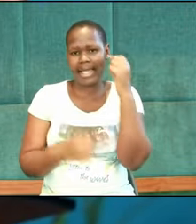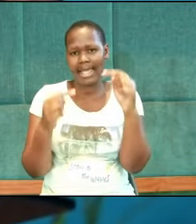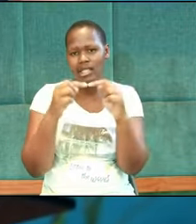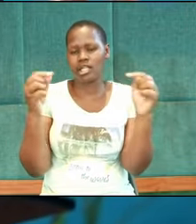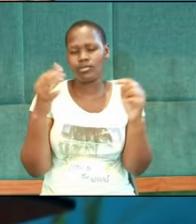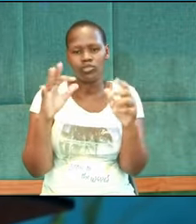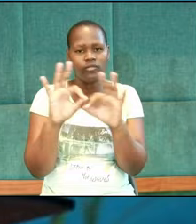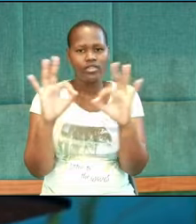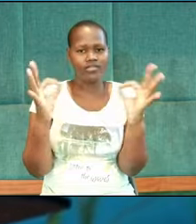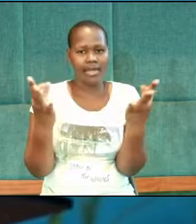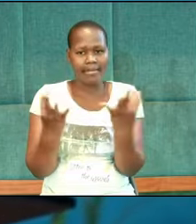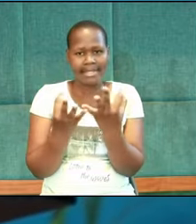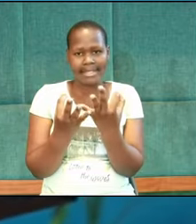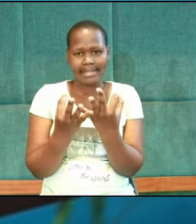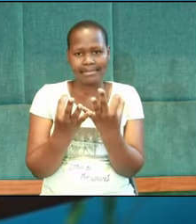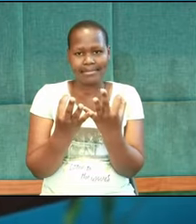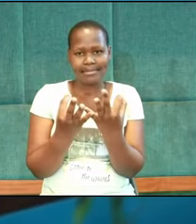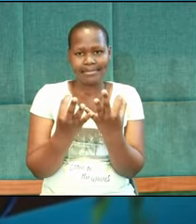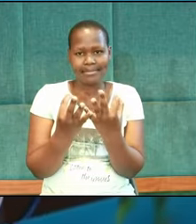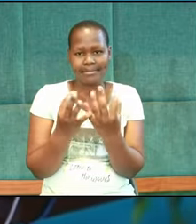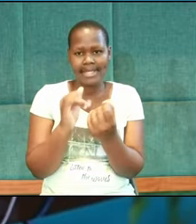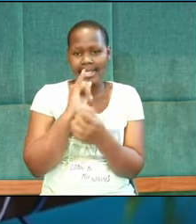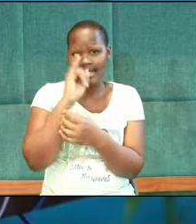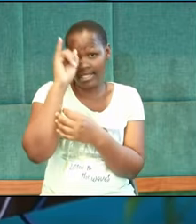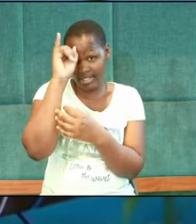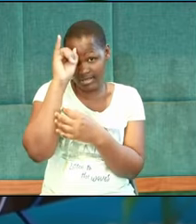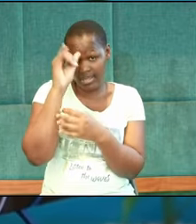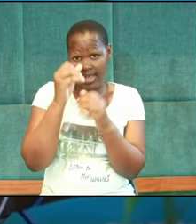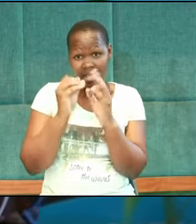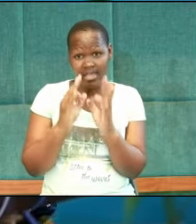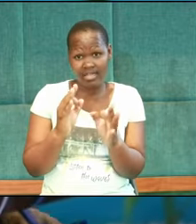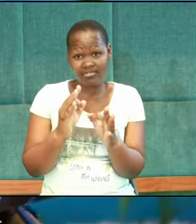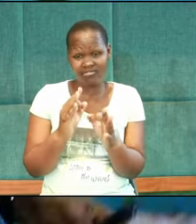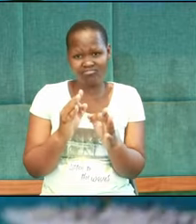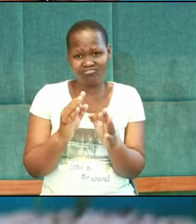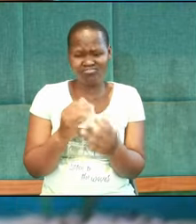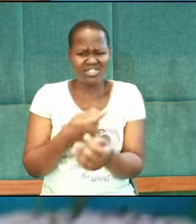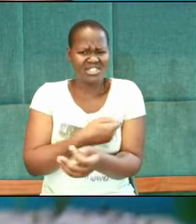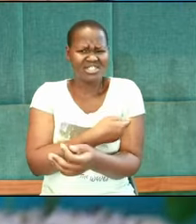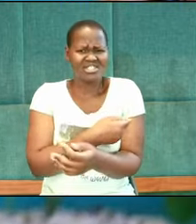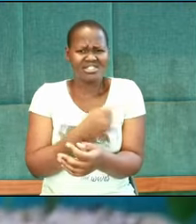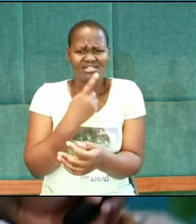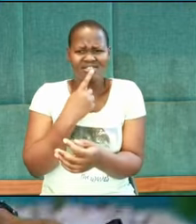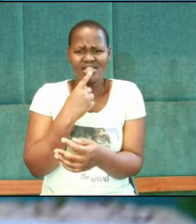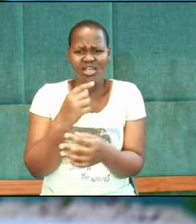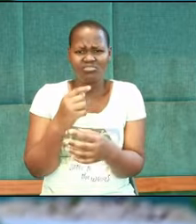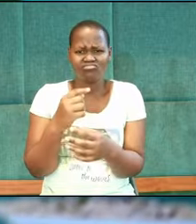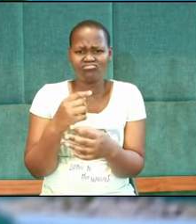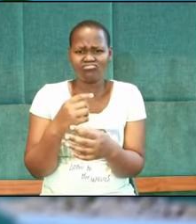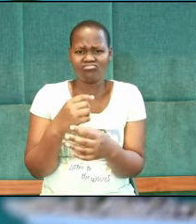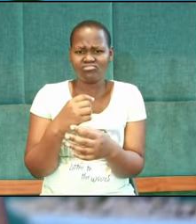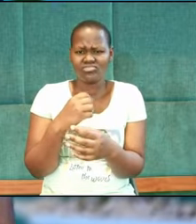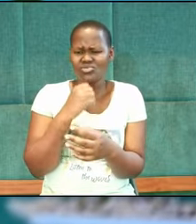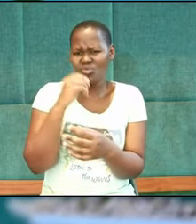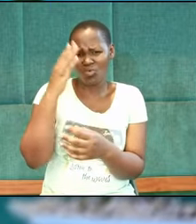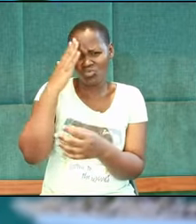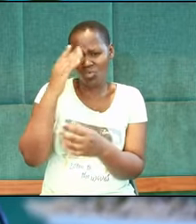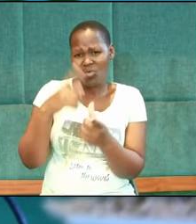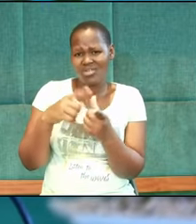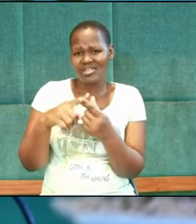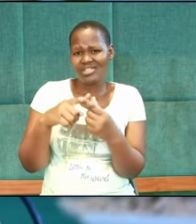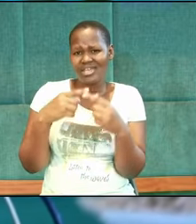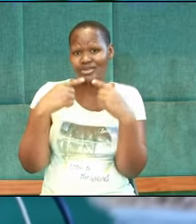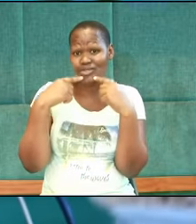the family. Sadly, ignorance is treated as if, oh, I don't know, then we smile.